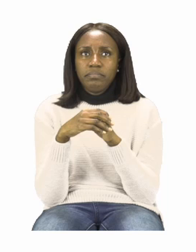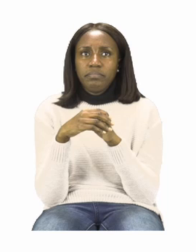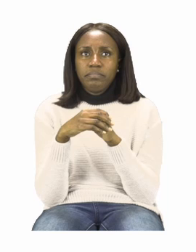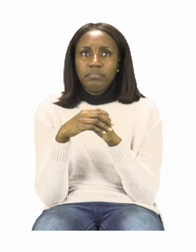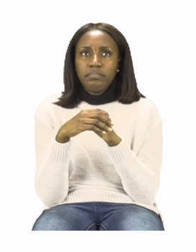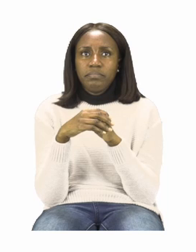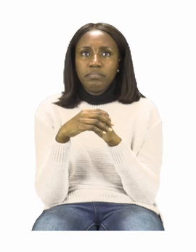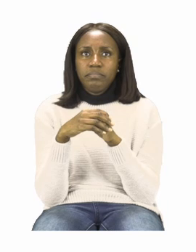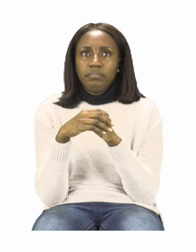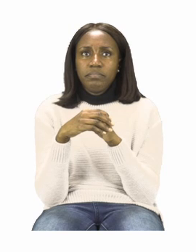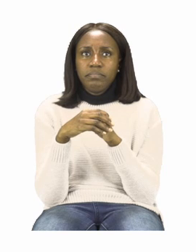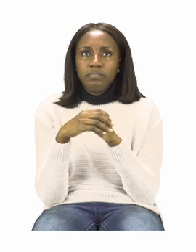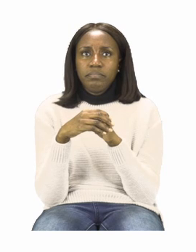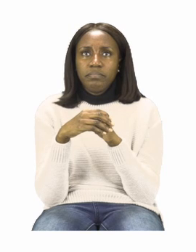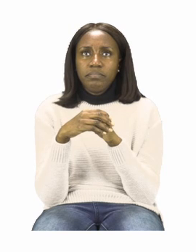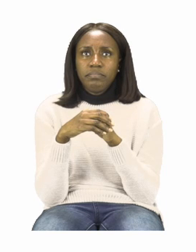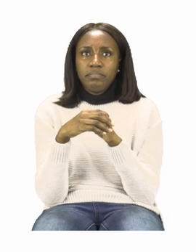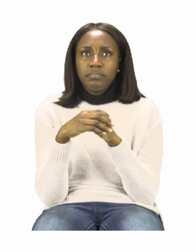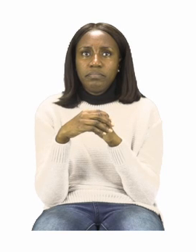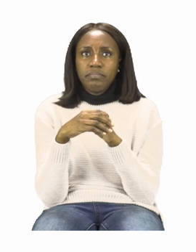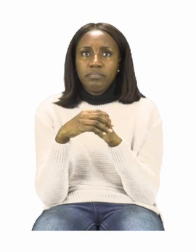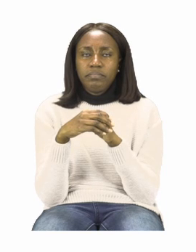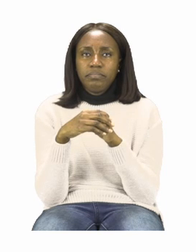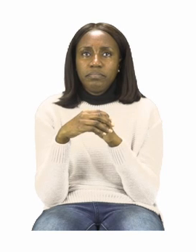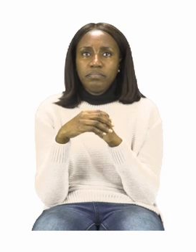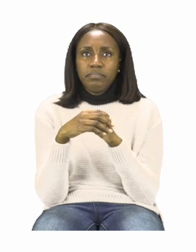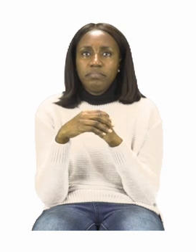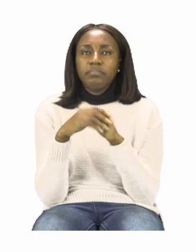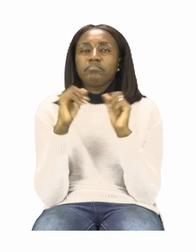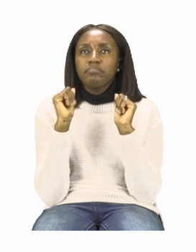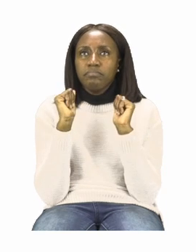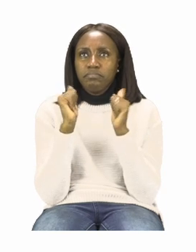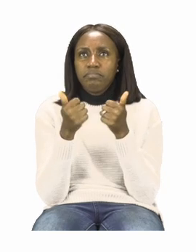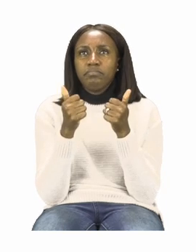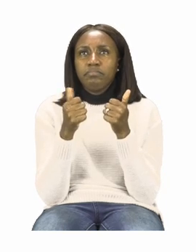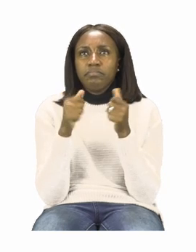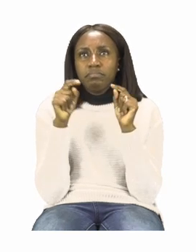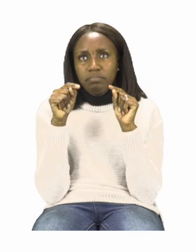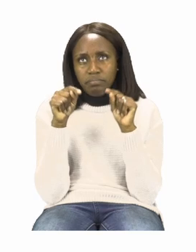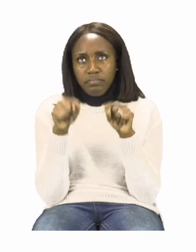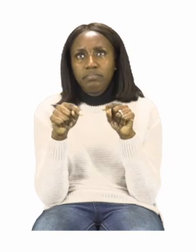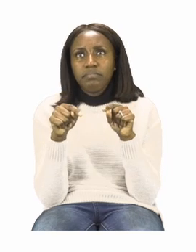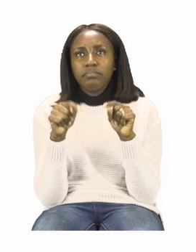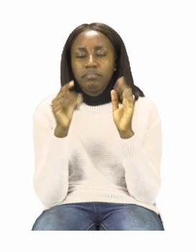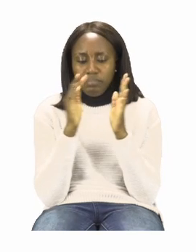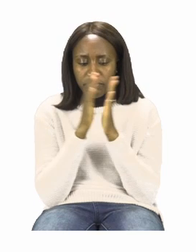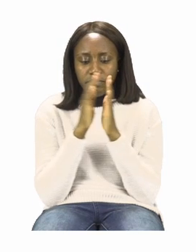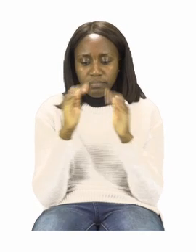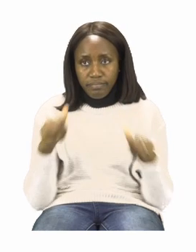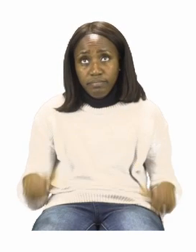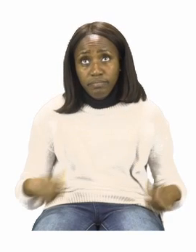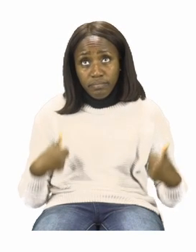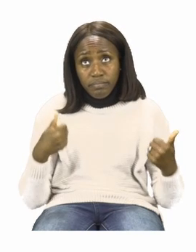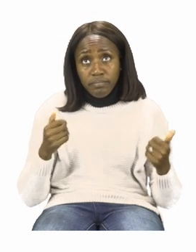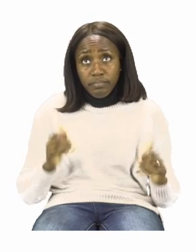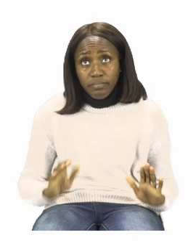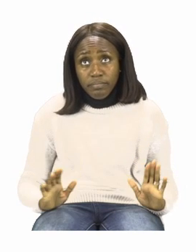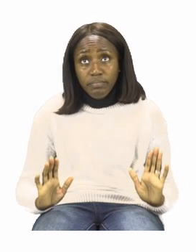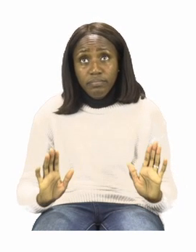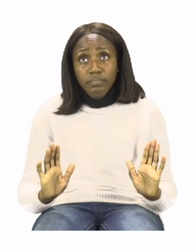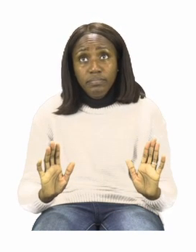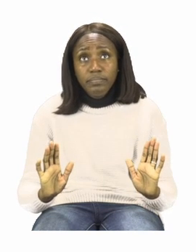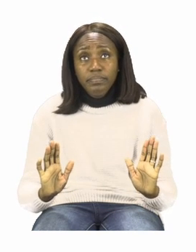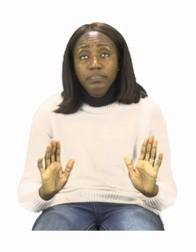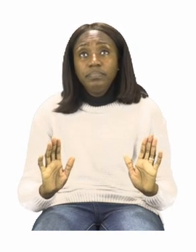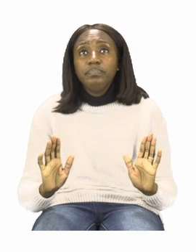Table. Good job. So now, boys and girls, if you go back and you look